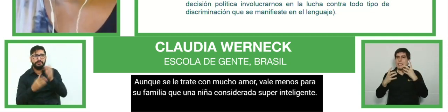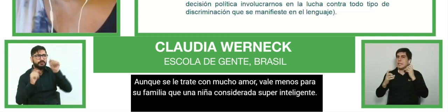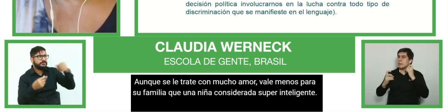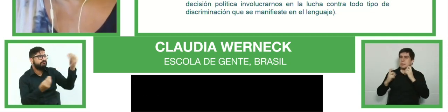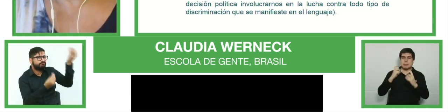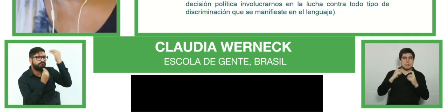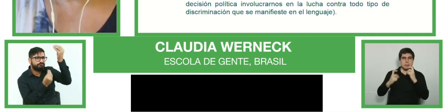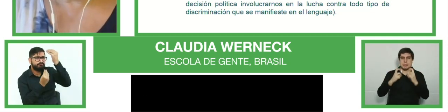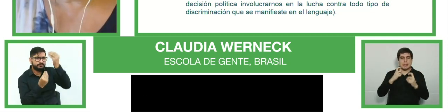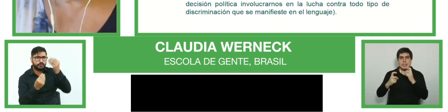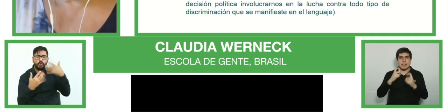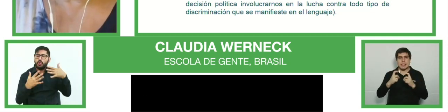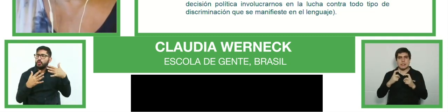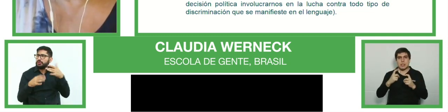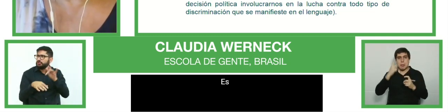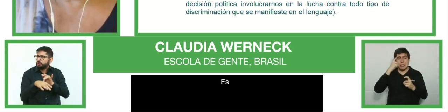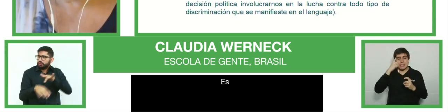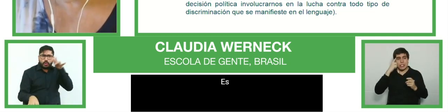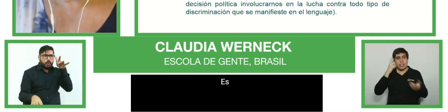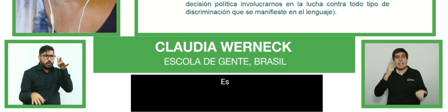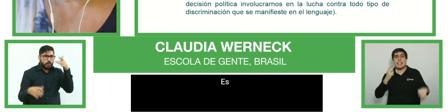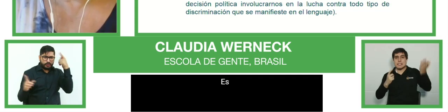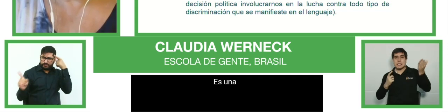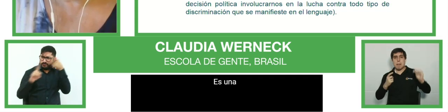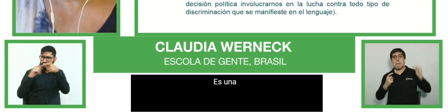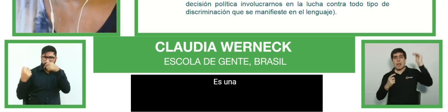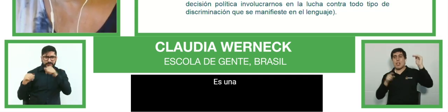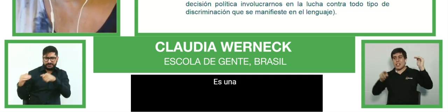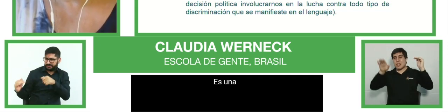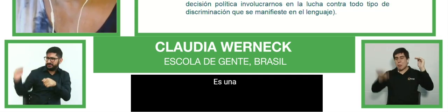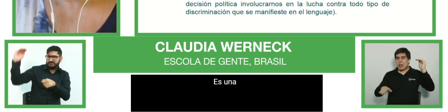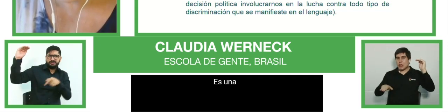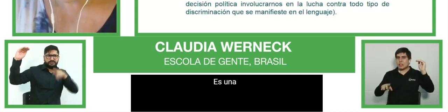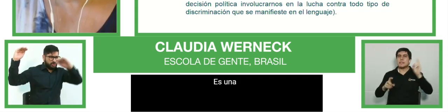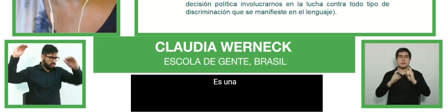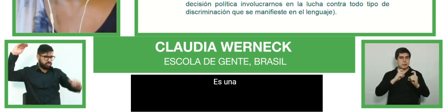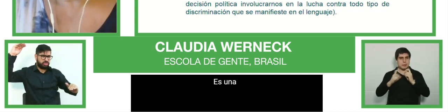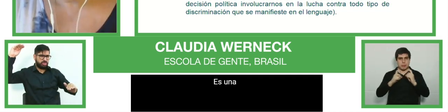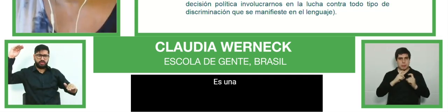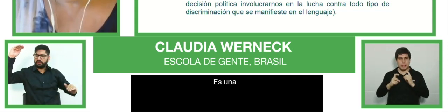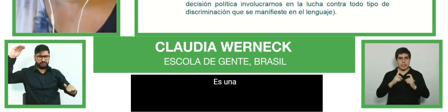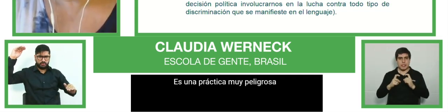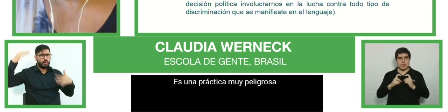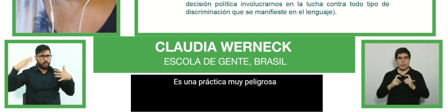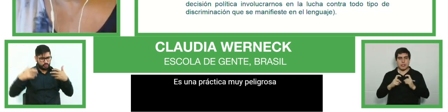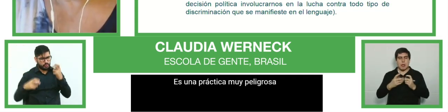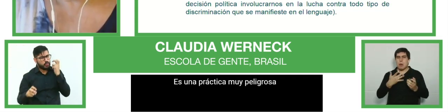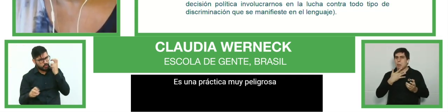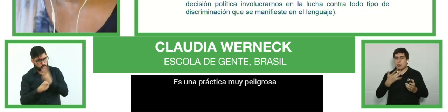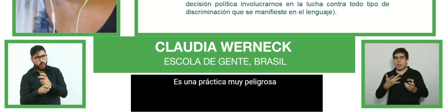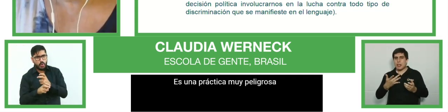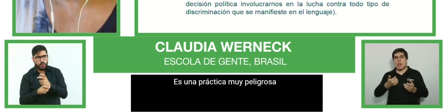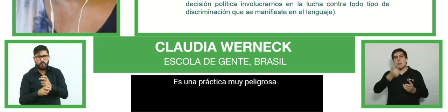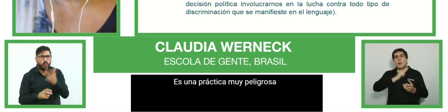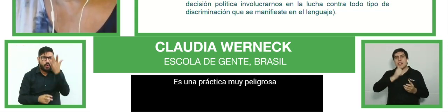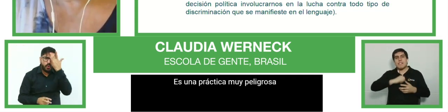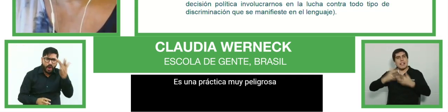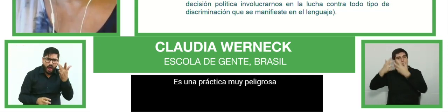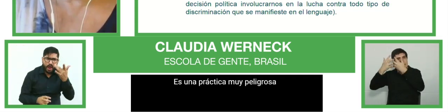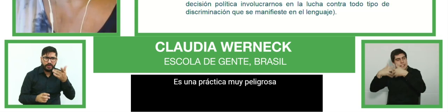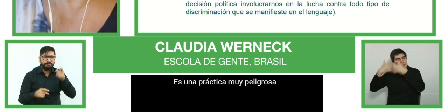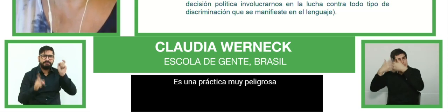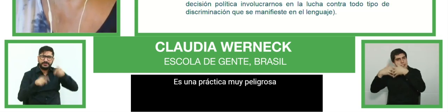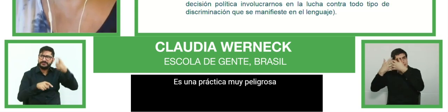from a false power that enables us to realize without reflecting other selections by